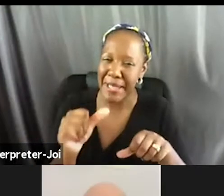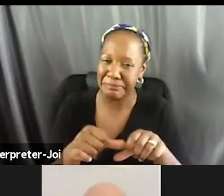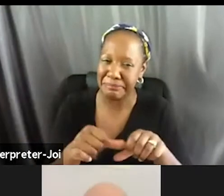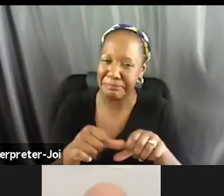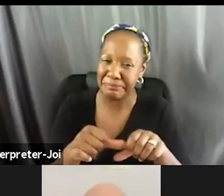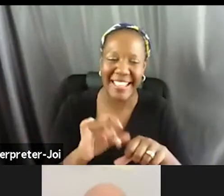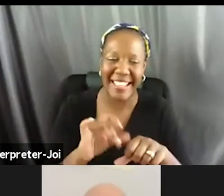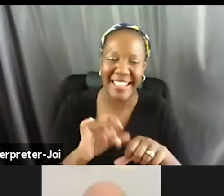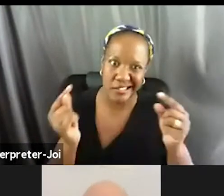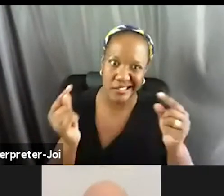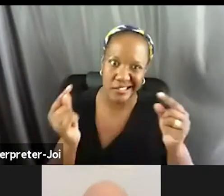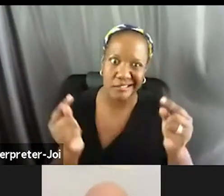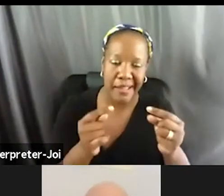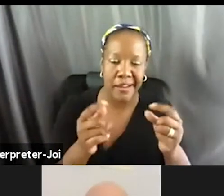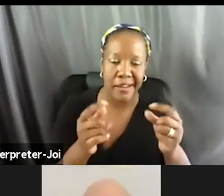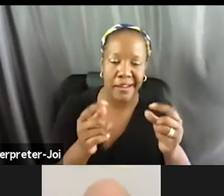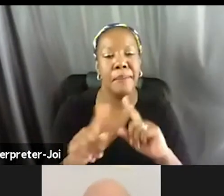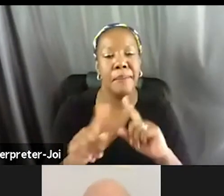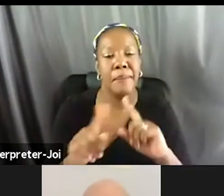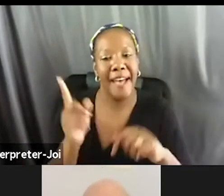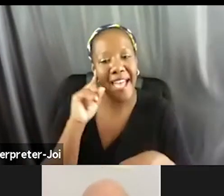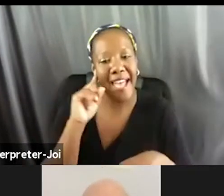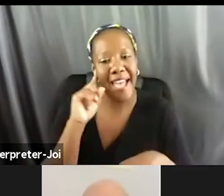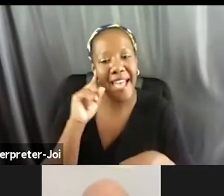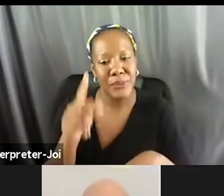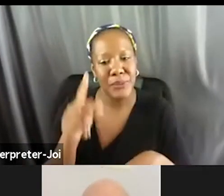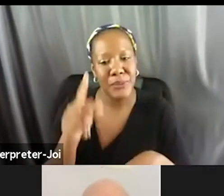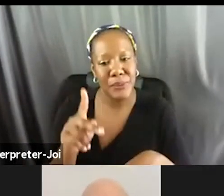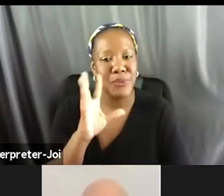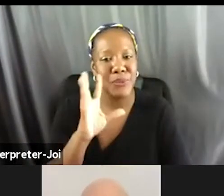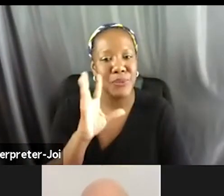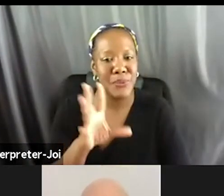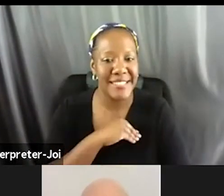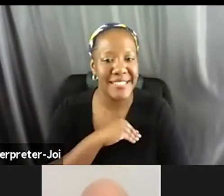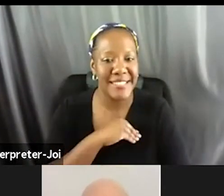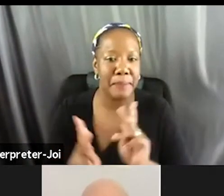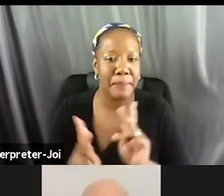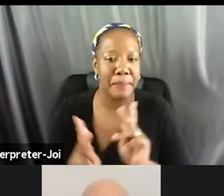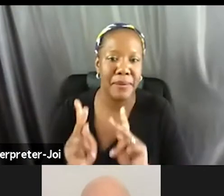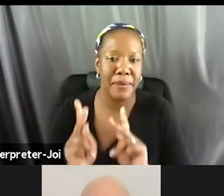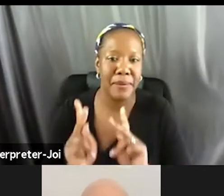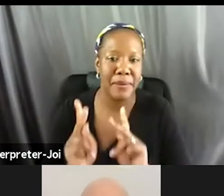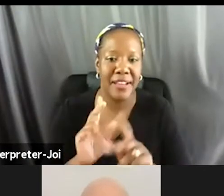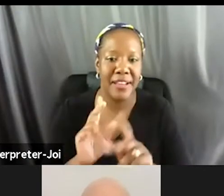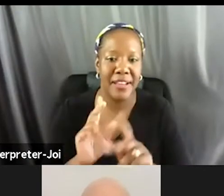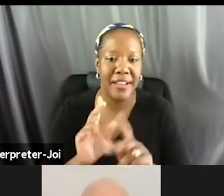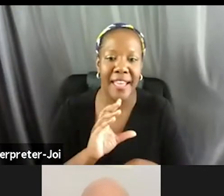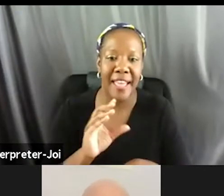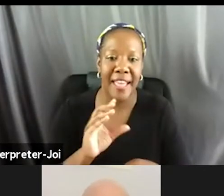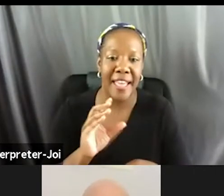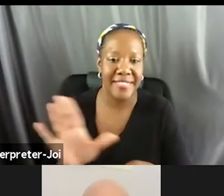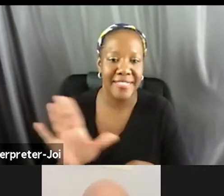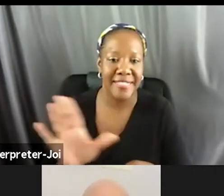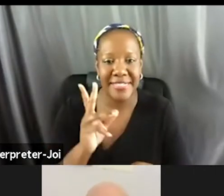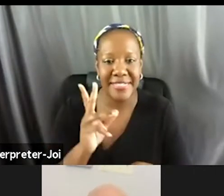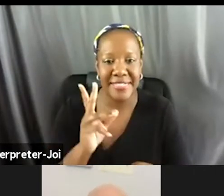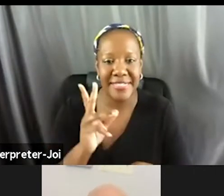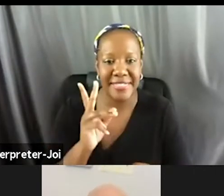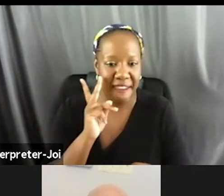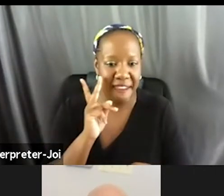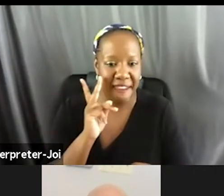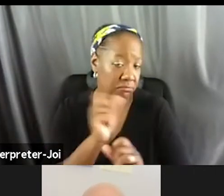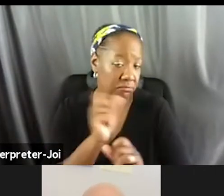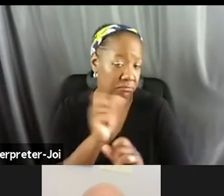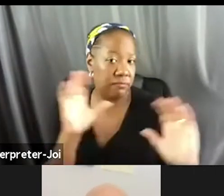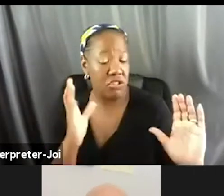hassle. But I think that's okay to accept people decisions, and there is no decision.